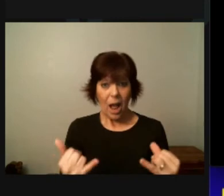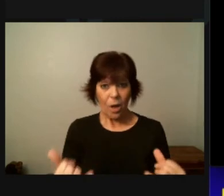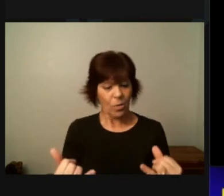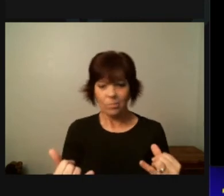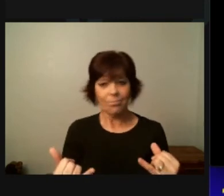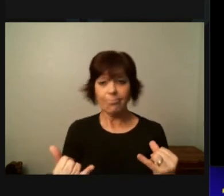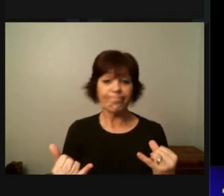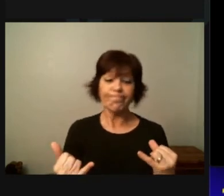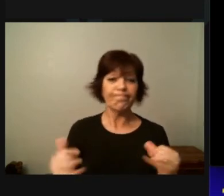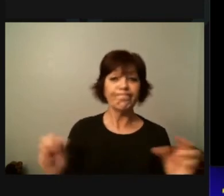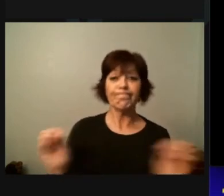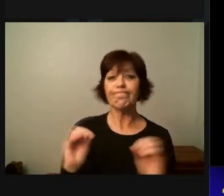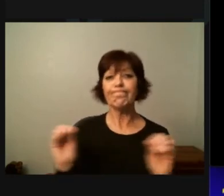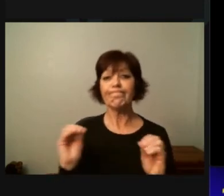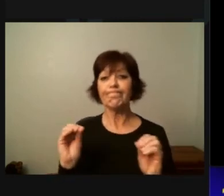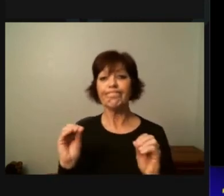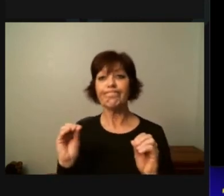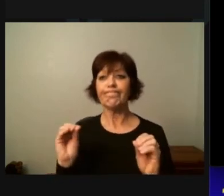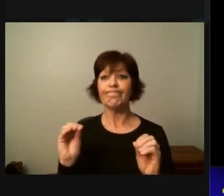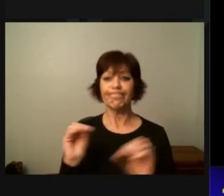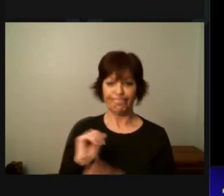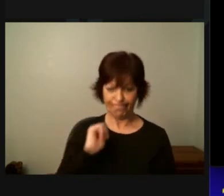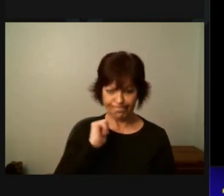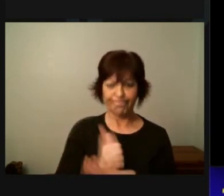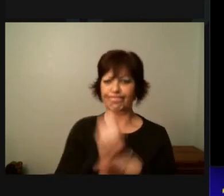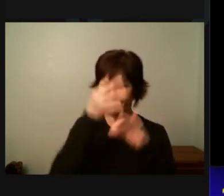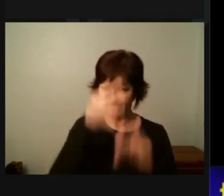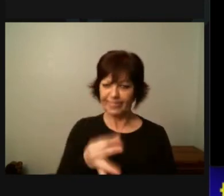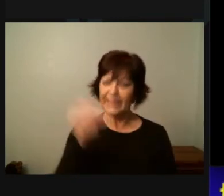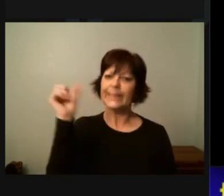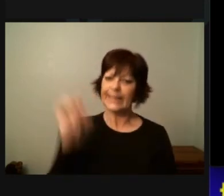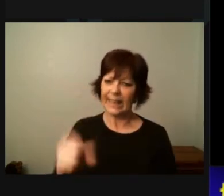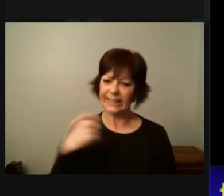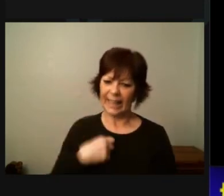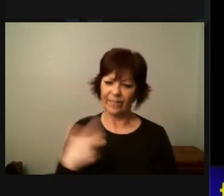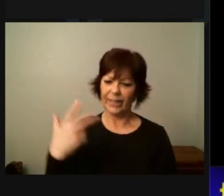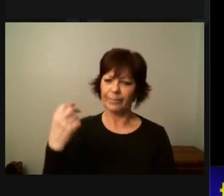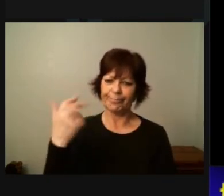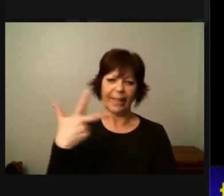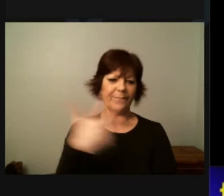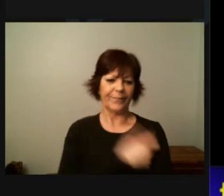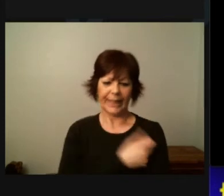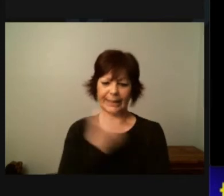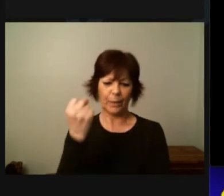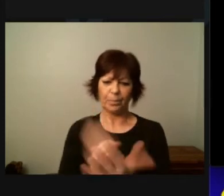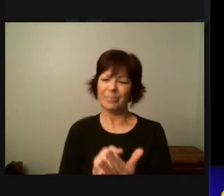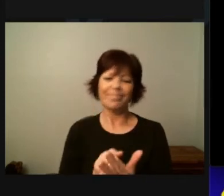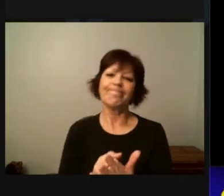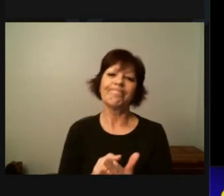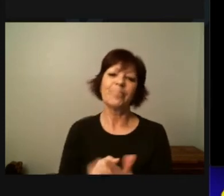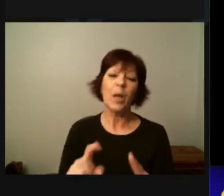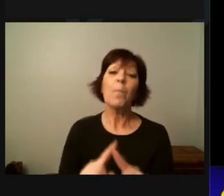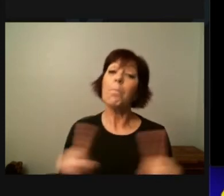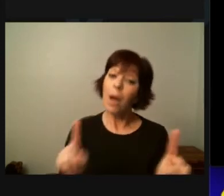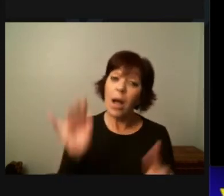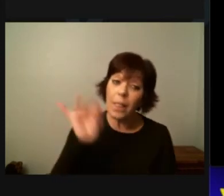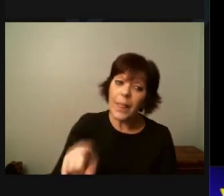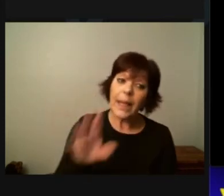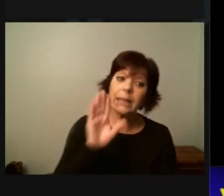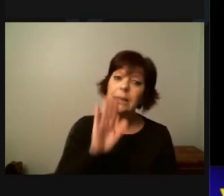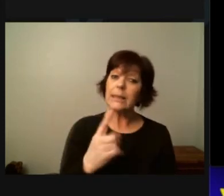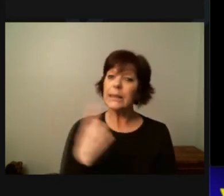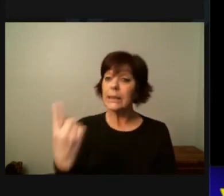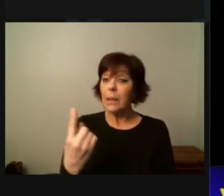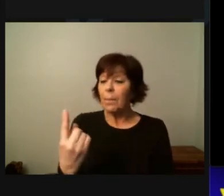no confirmation from official government sources that there is a vaccine passport. But that, again, is going to be one of the things that you're